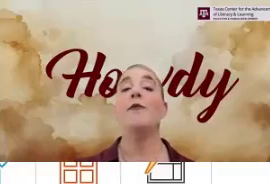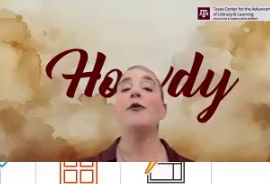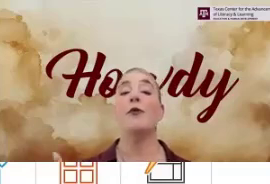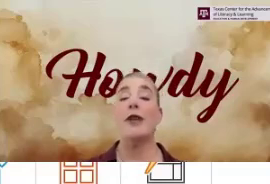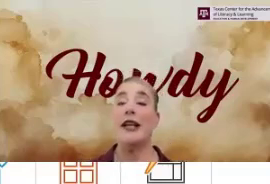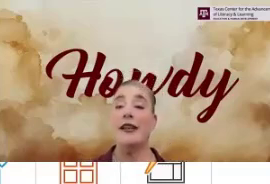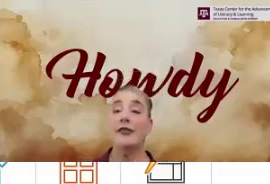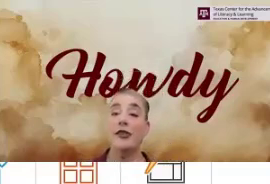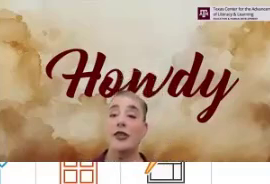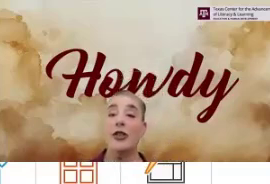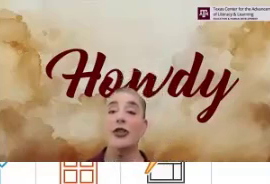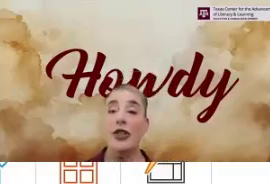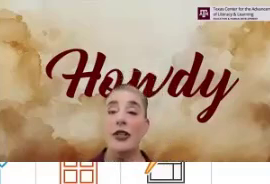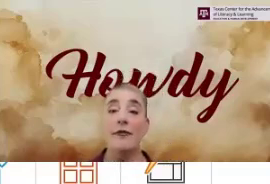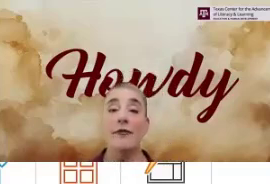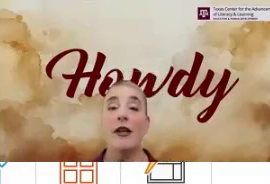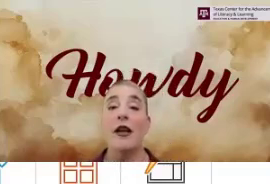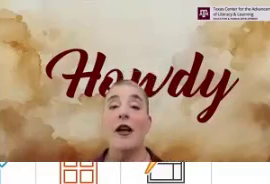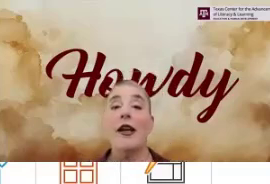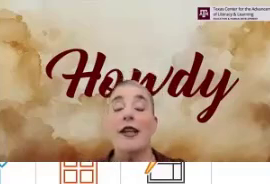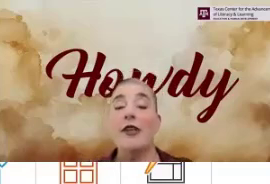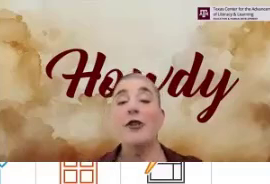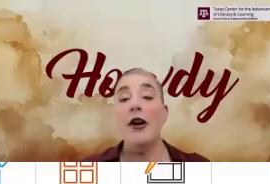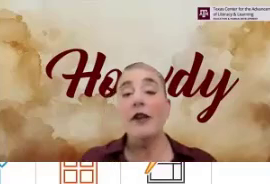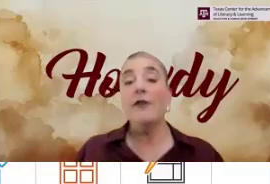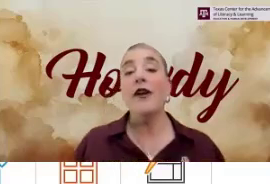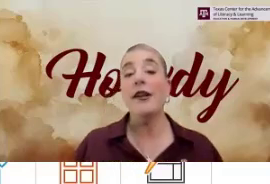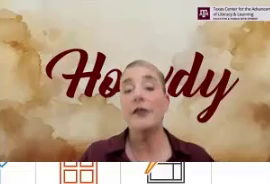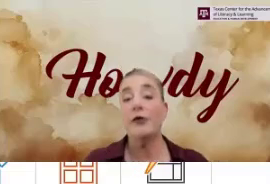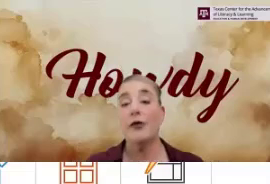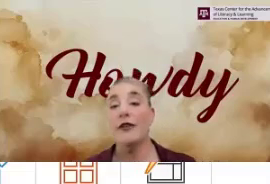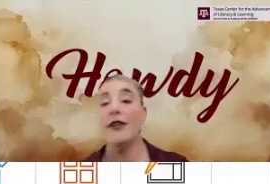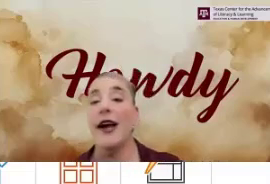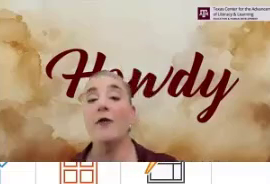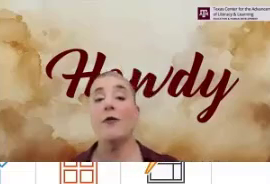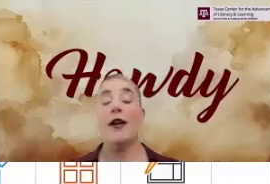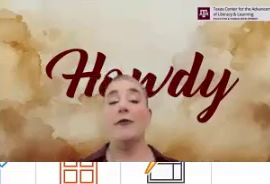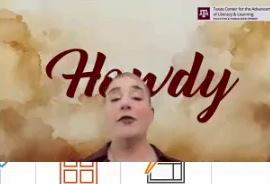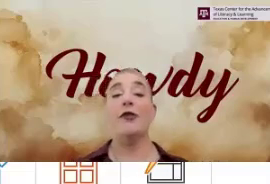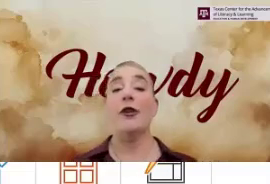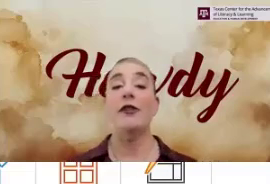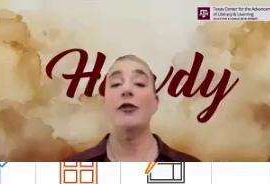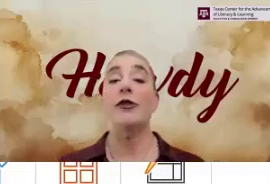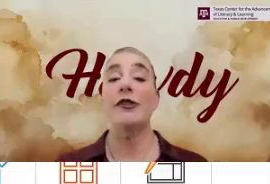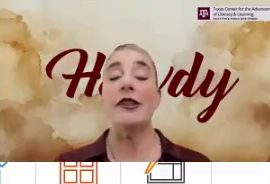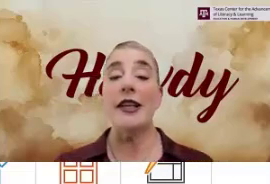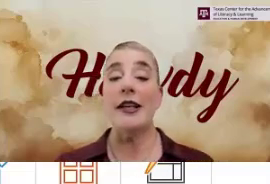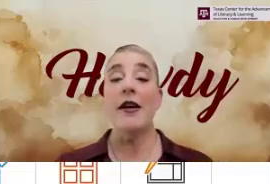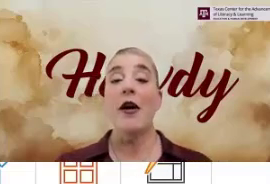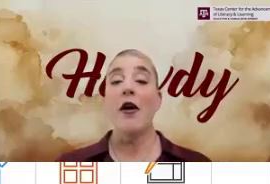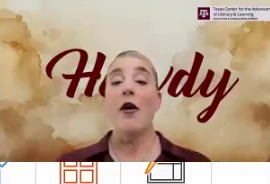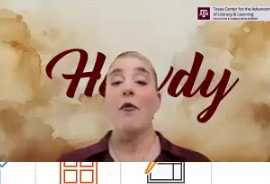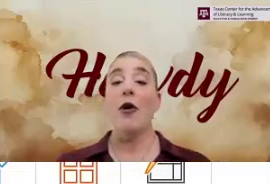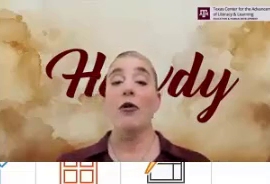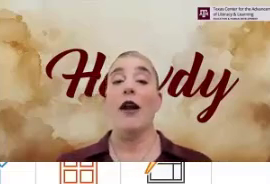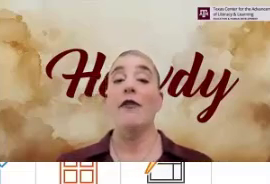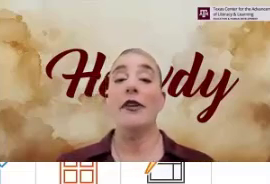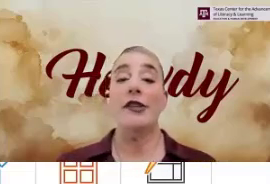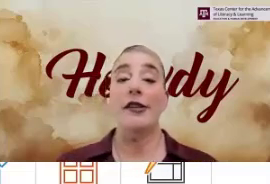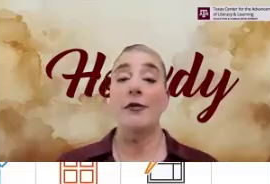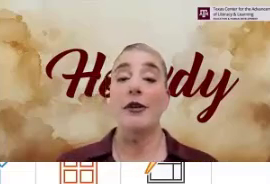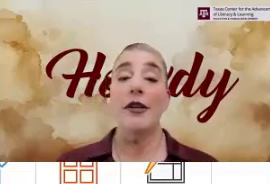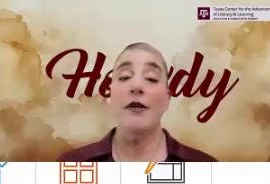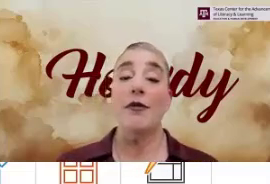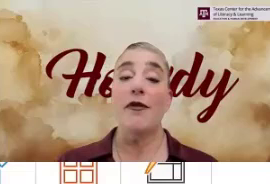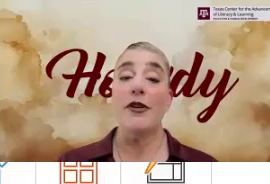an Anne Marie suggestion. Again, you're not going to find this written down, but I am starting to see a lot